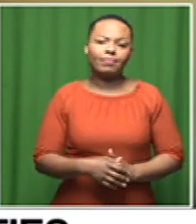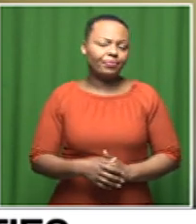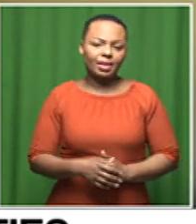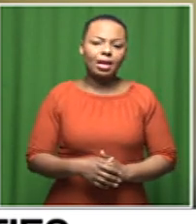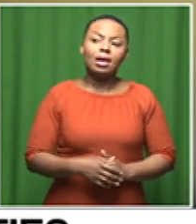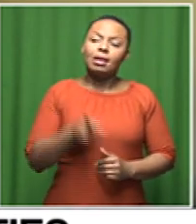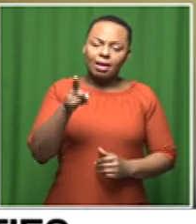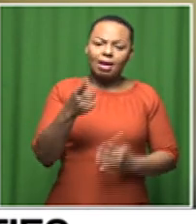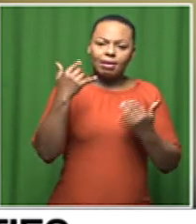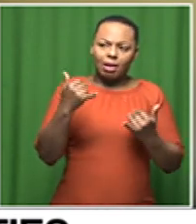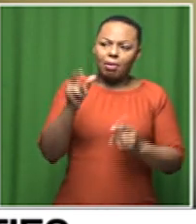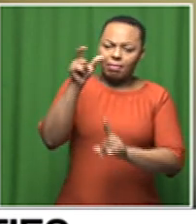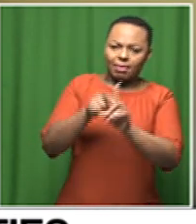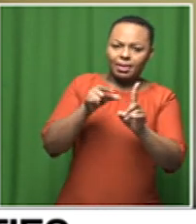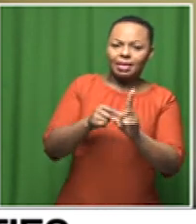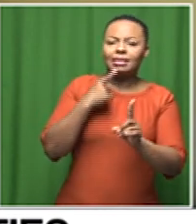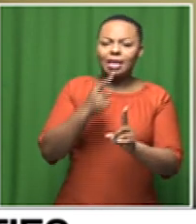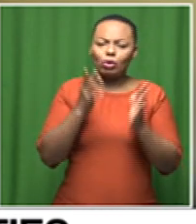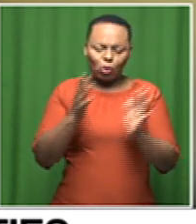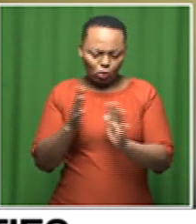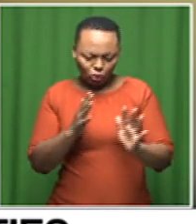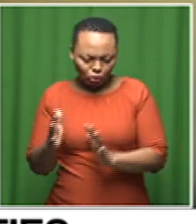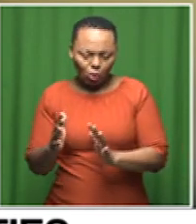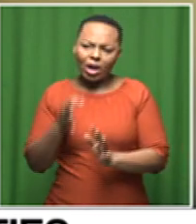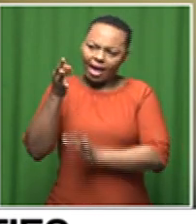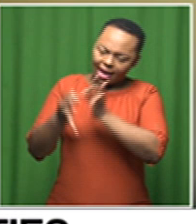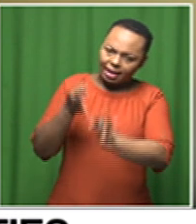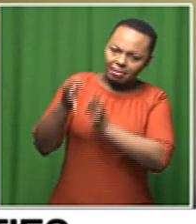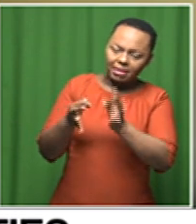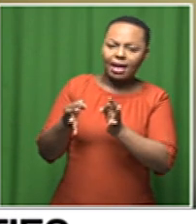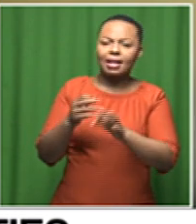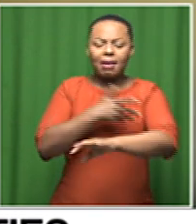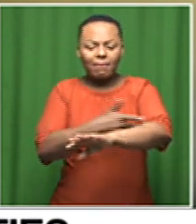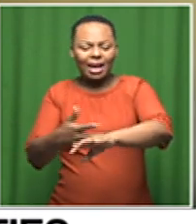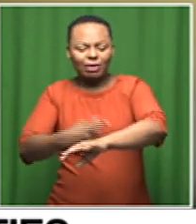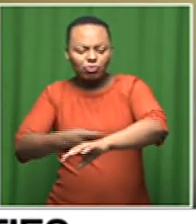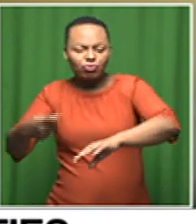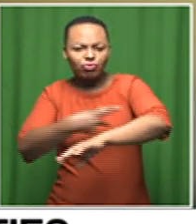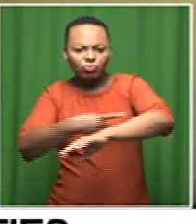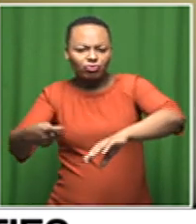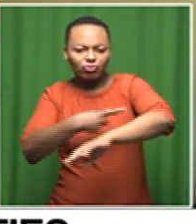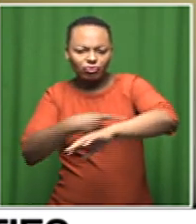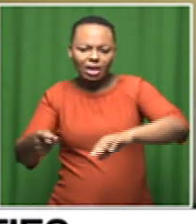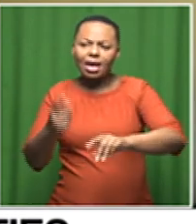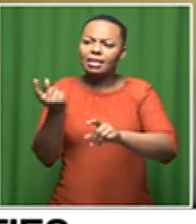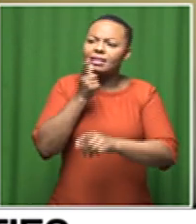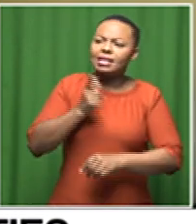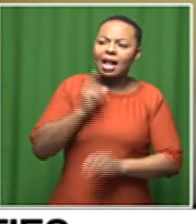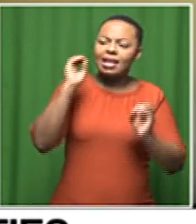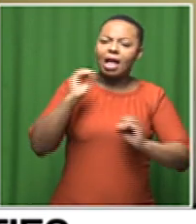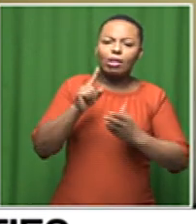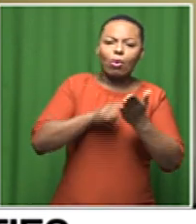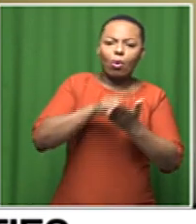this problem for so long, and everywhere I've gone, they've done all these x-rays, all these blood tests, and they keep on telling me there's nothing wrong with